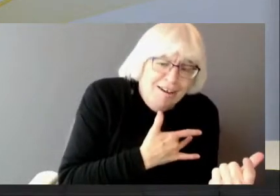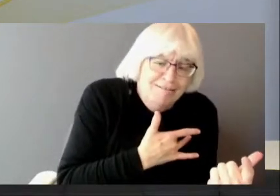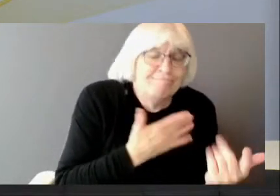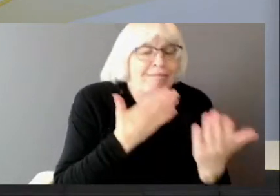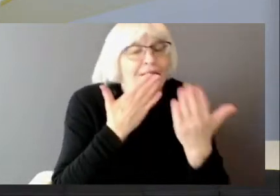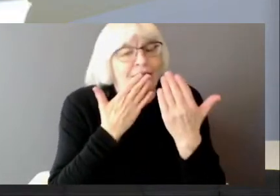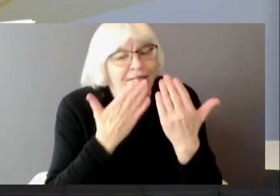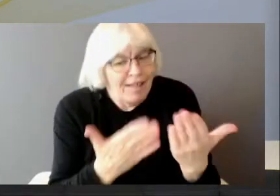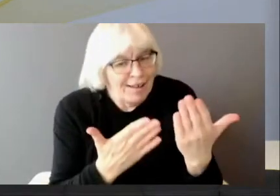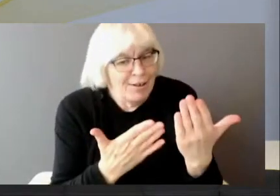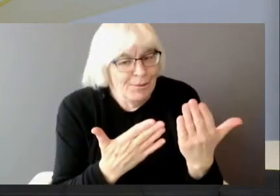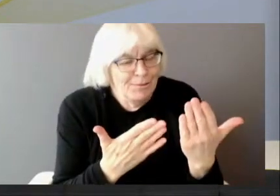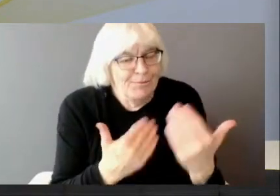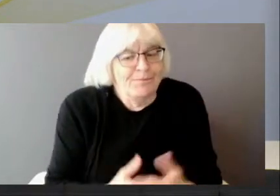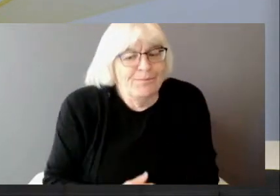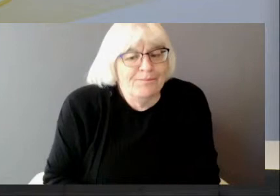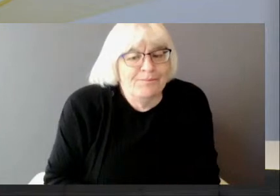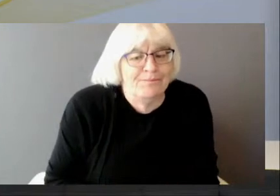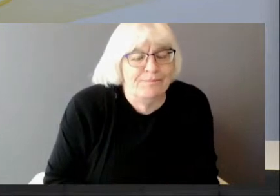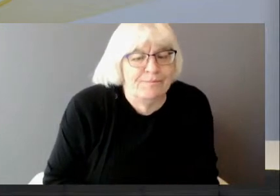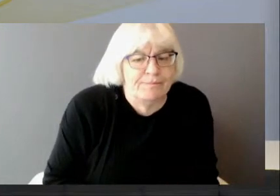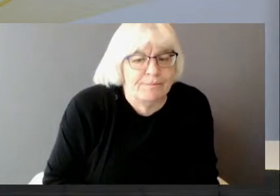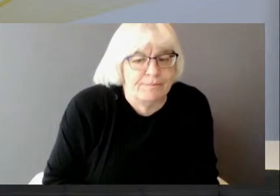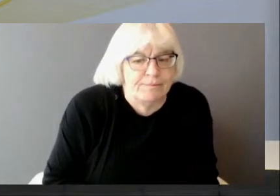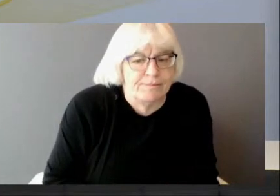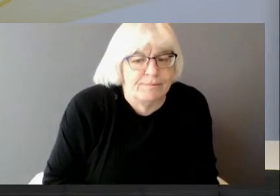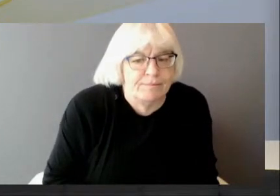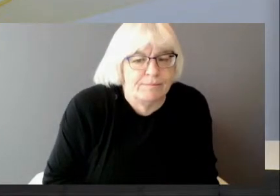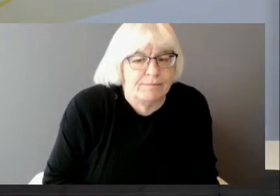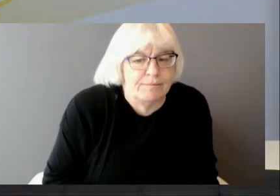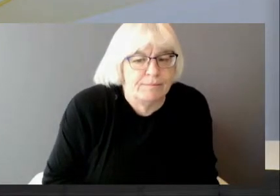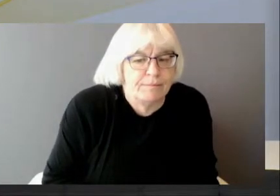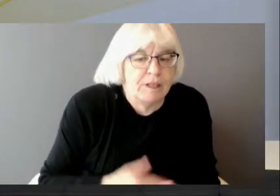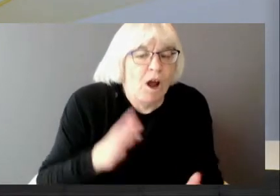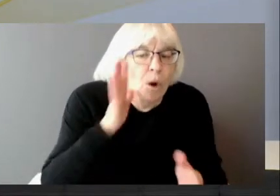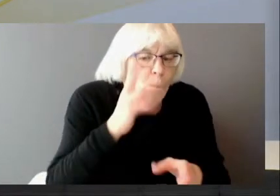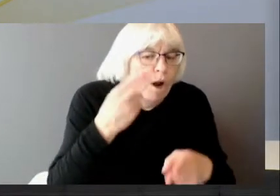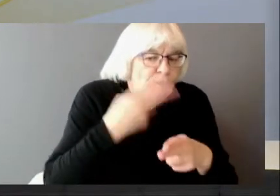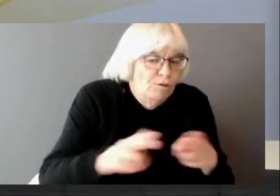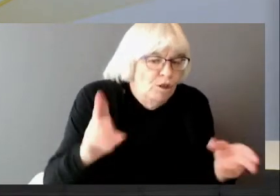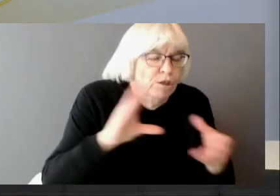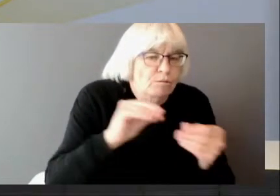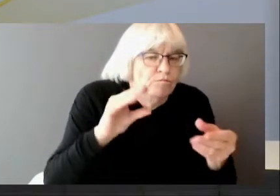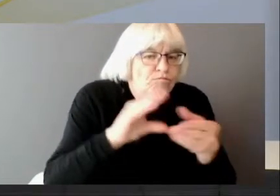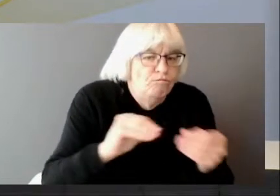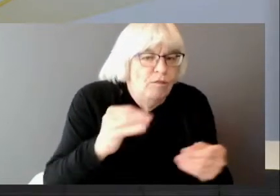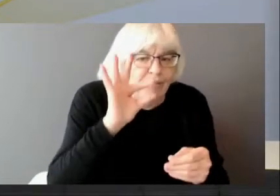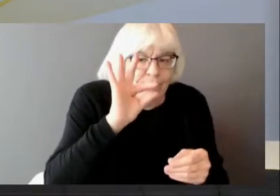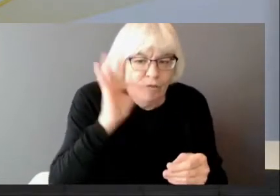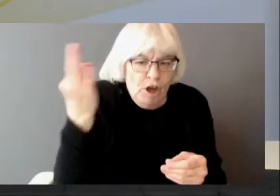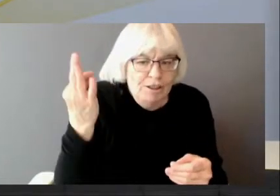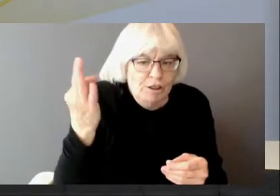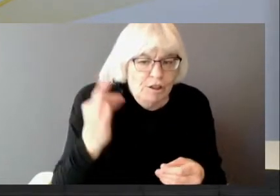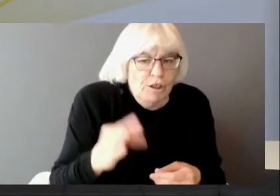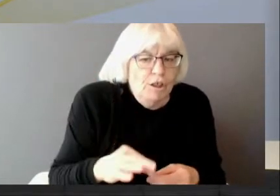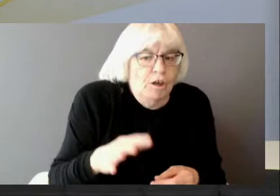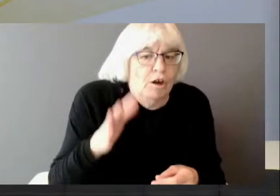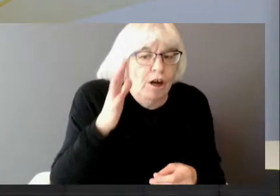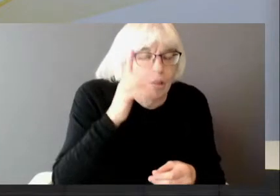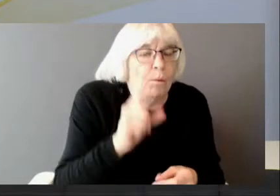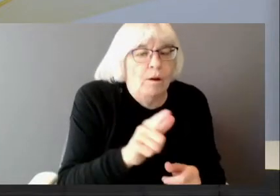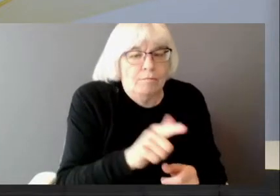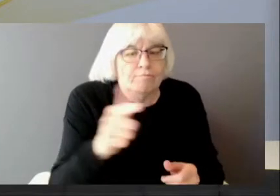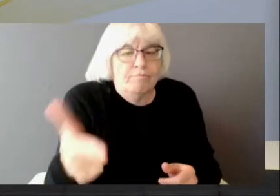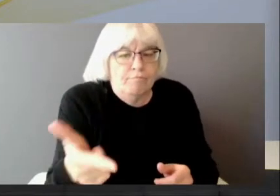En français en premier. I'll just say a few words in French before turning it over to Marion. Bon après-midi. À